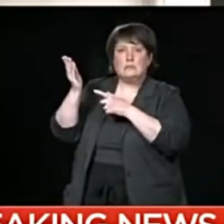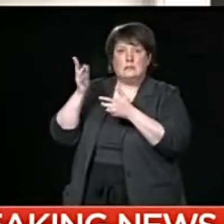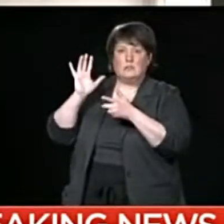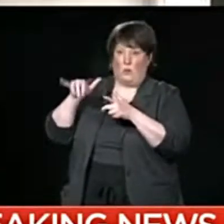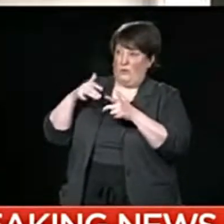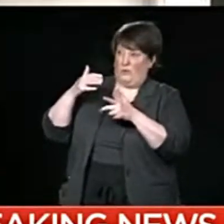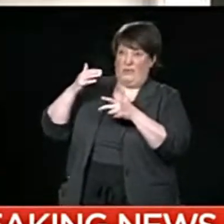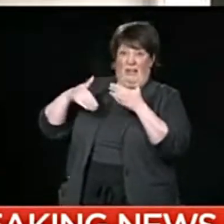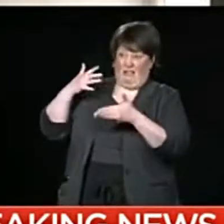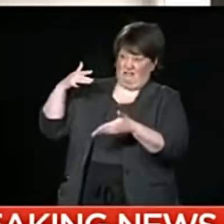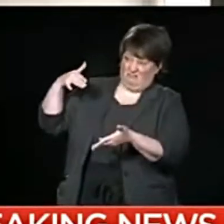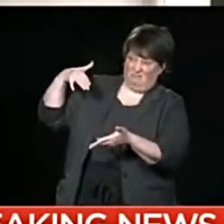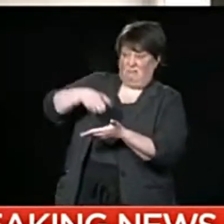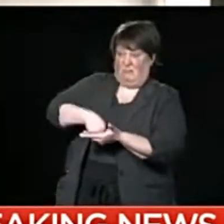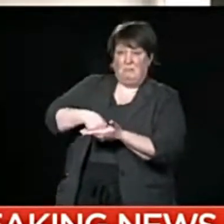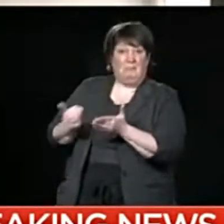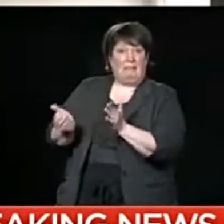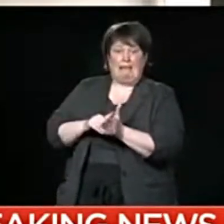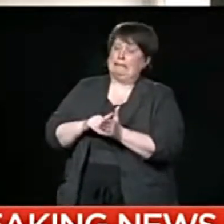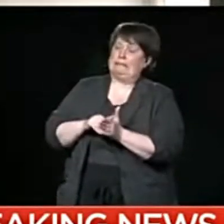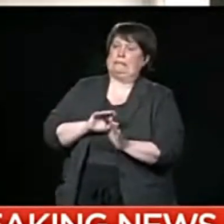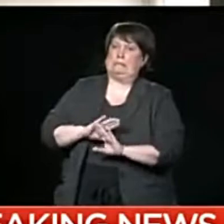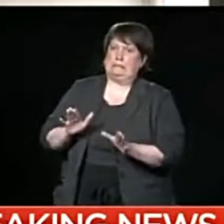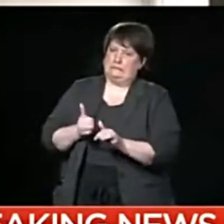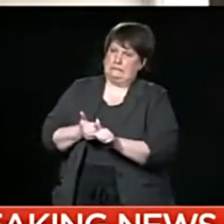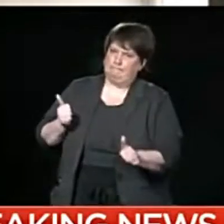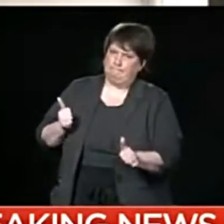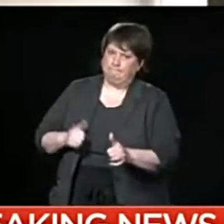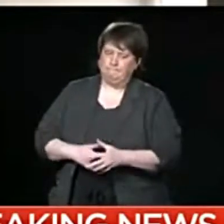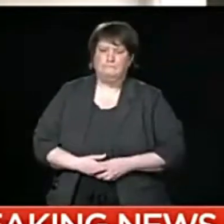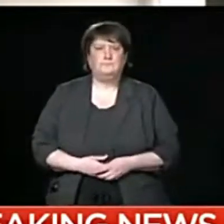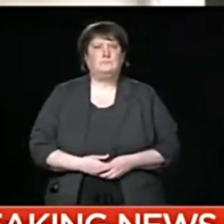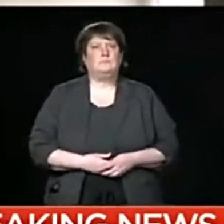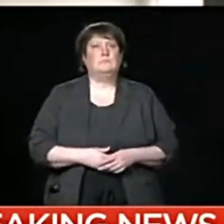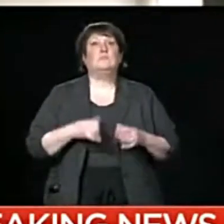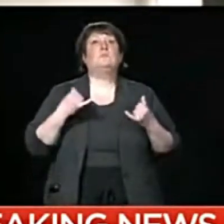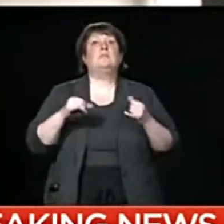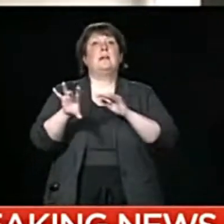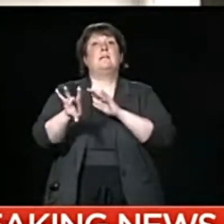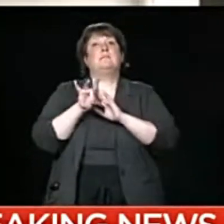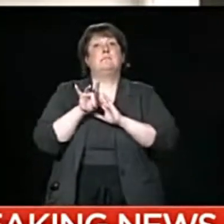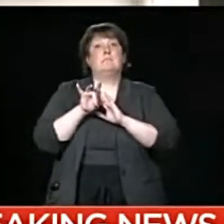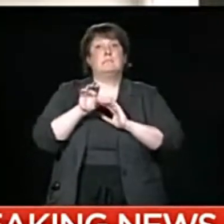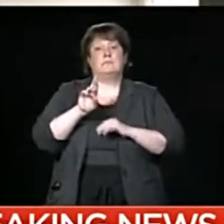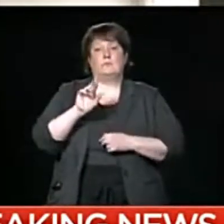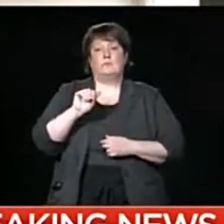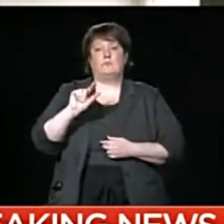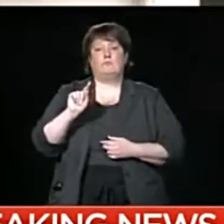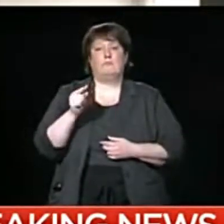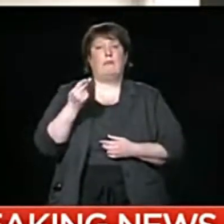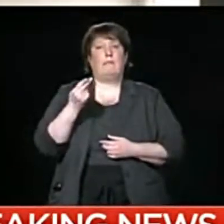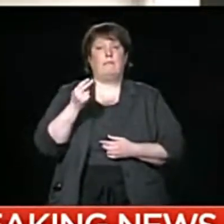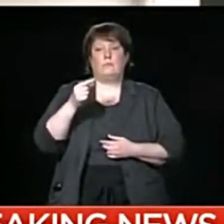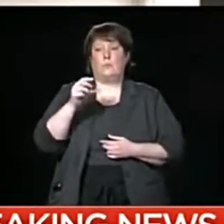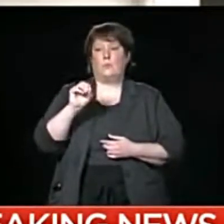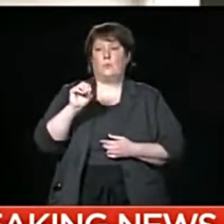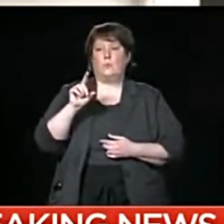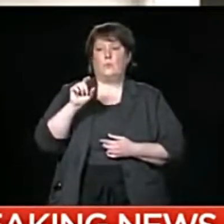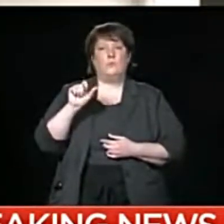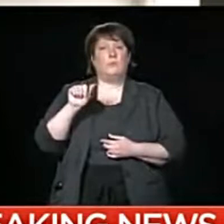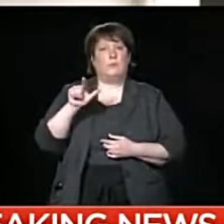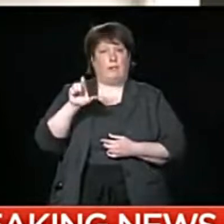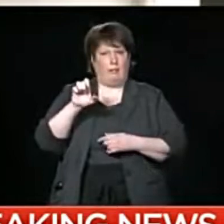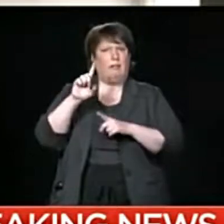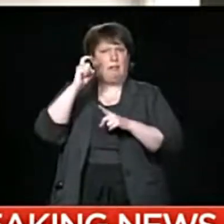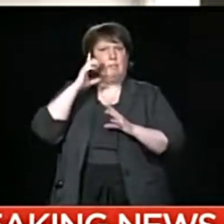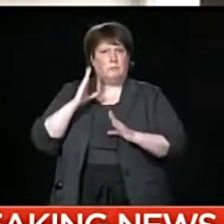tragedy never happens again. Today, I'm appointing the Honourable Ralph Goodale as my special advisor for